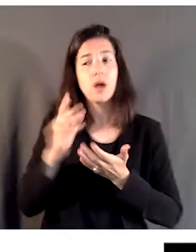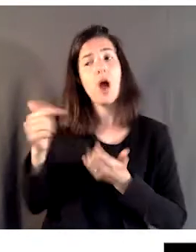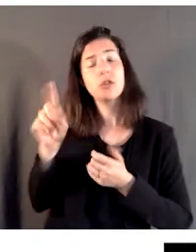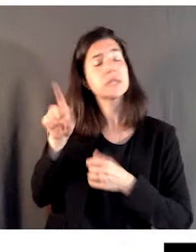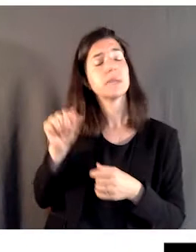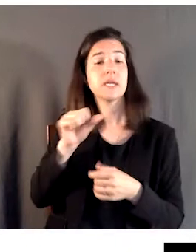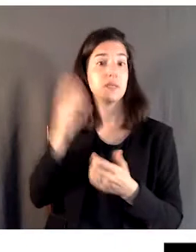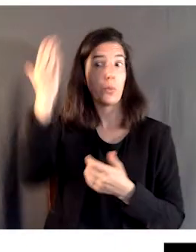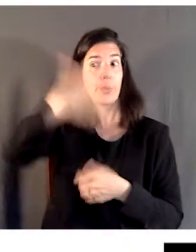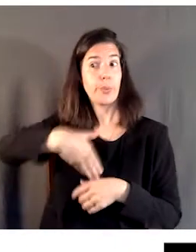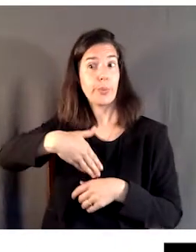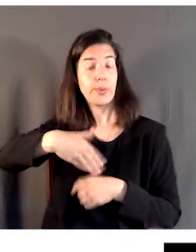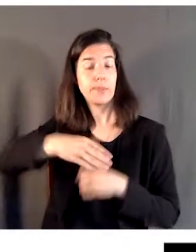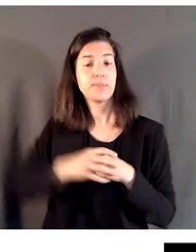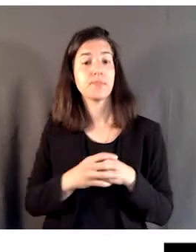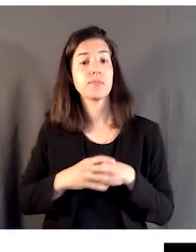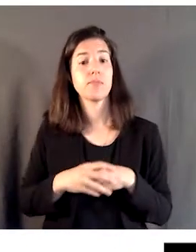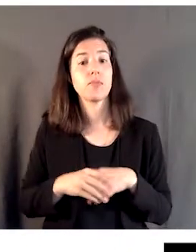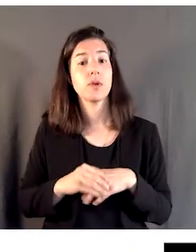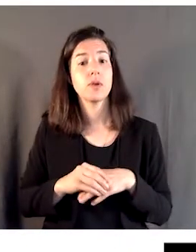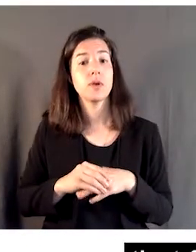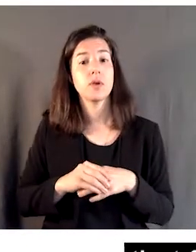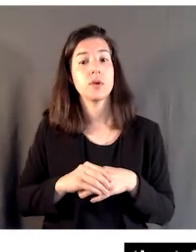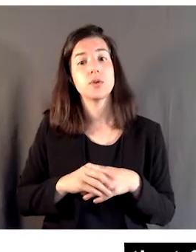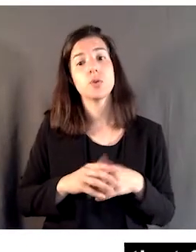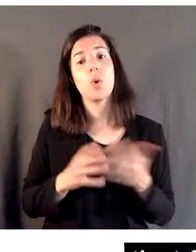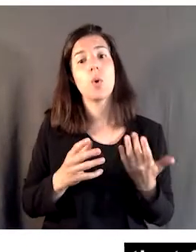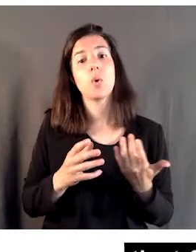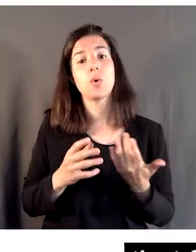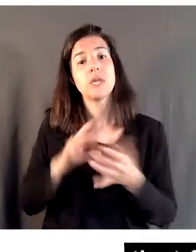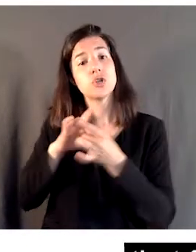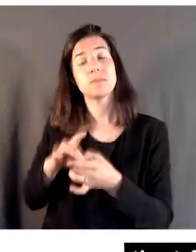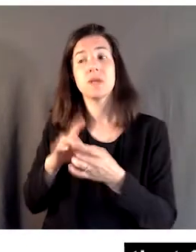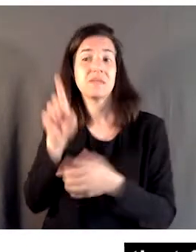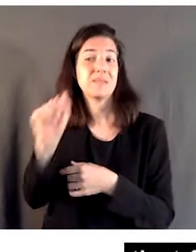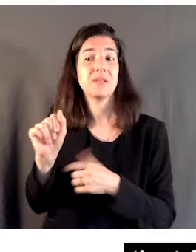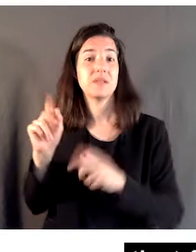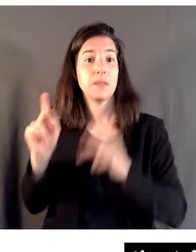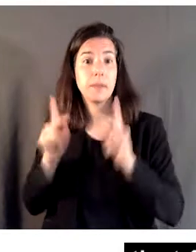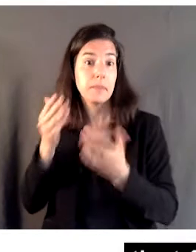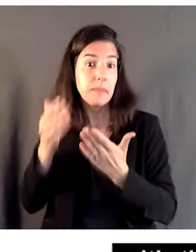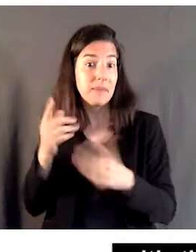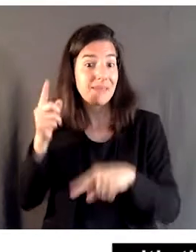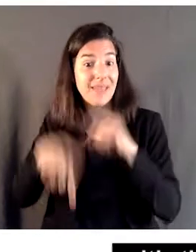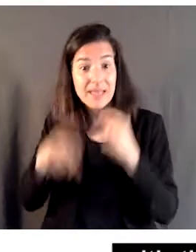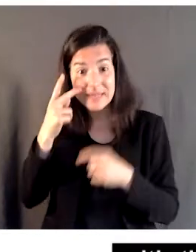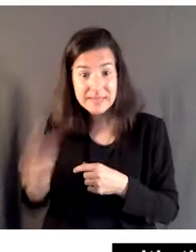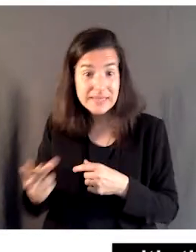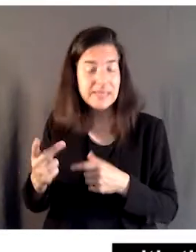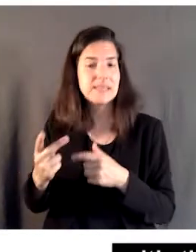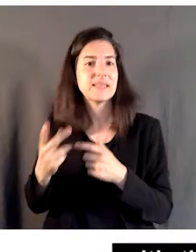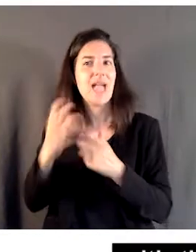a bit of the disabilities that folks may not be able to see, and in relation with the